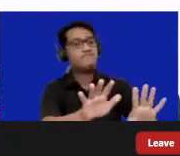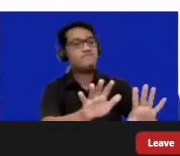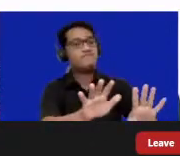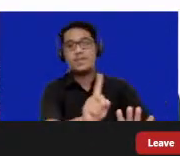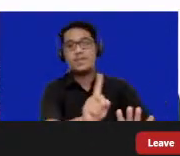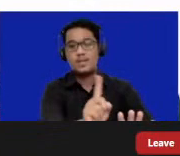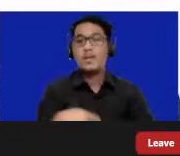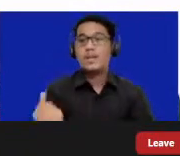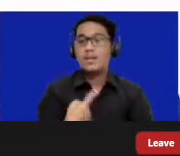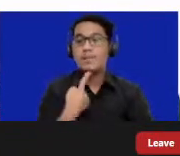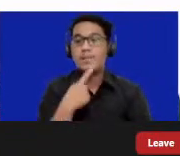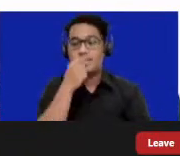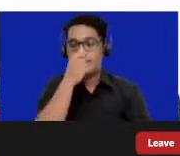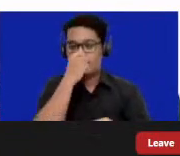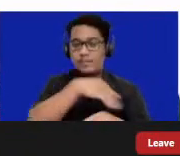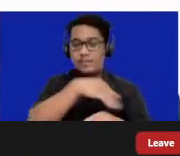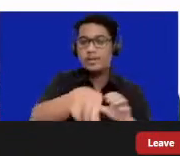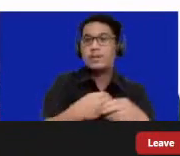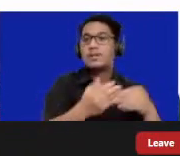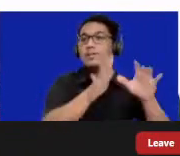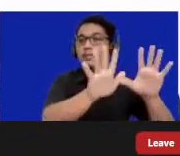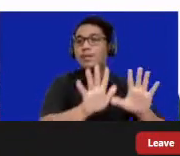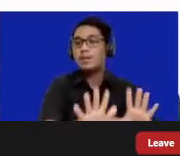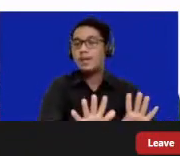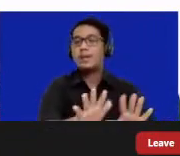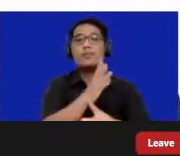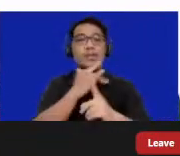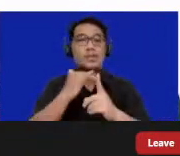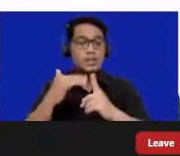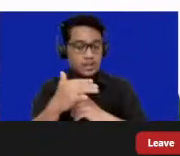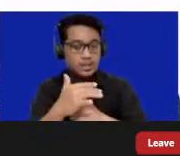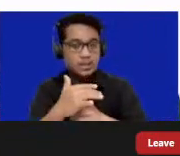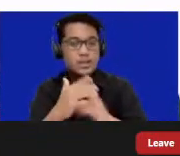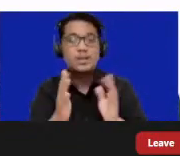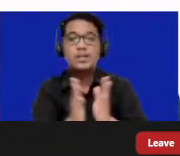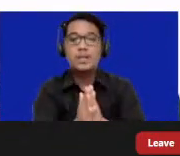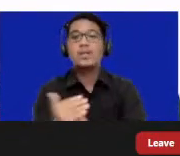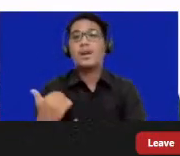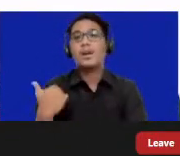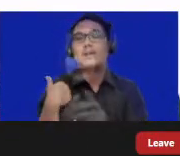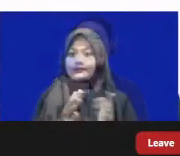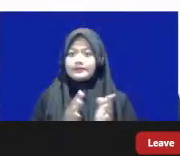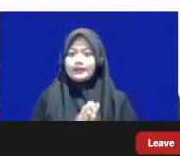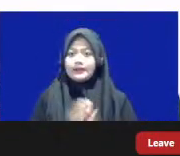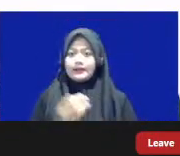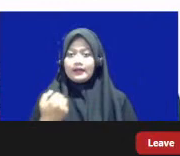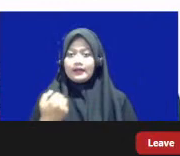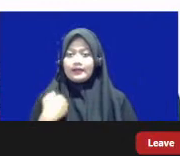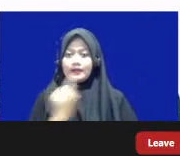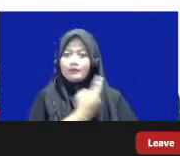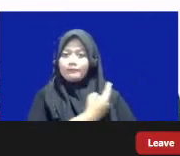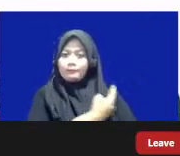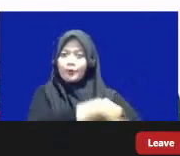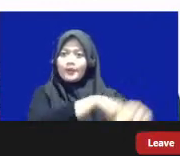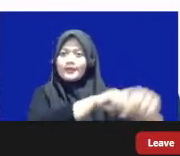we have a huge potential risk of earthquakes, and we